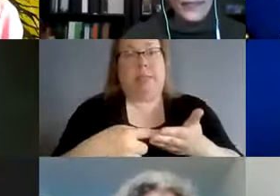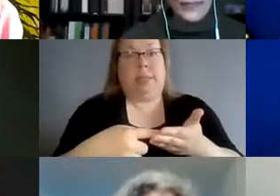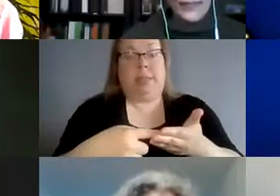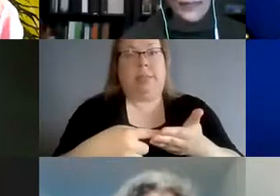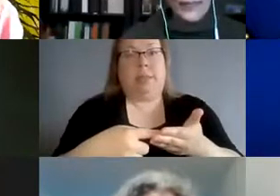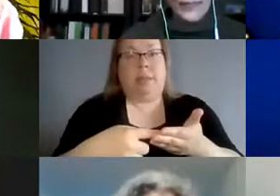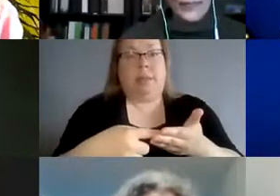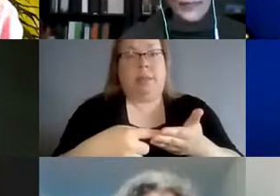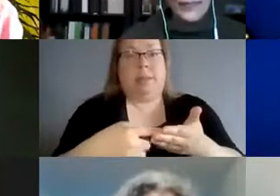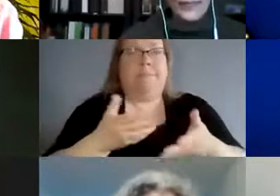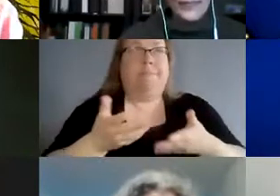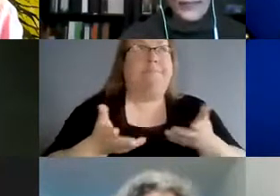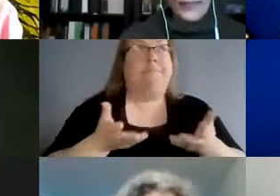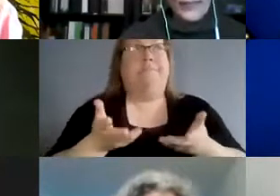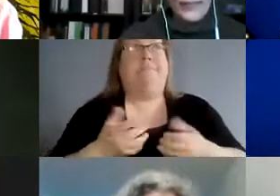to kind of